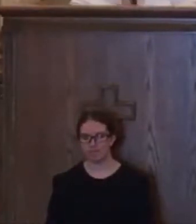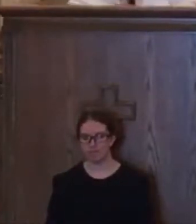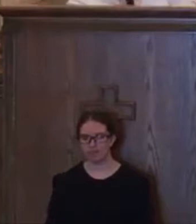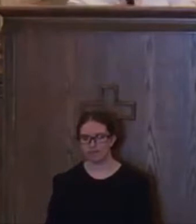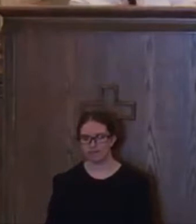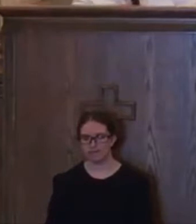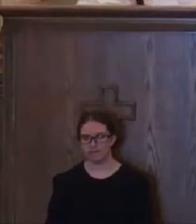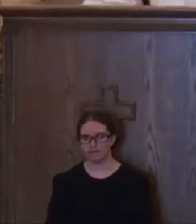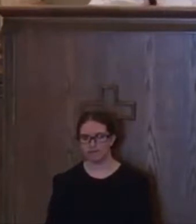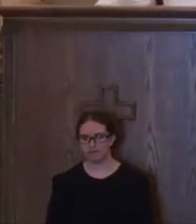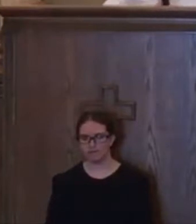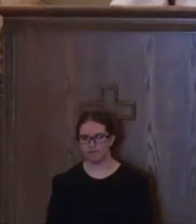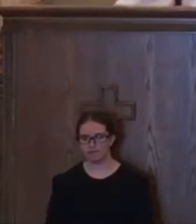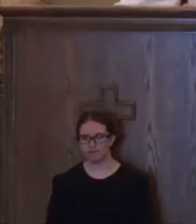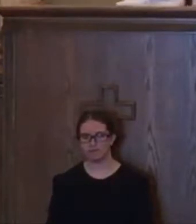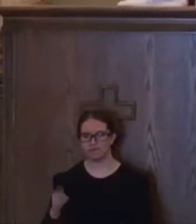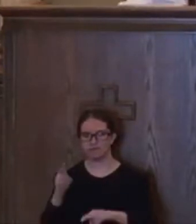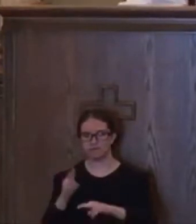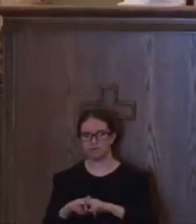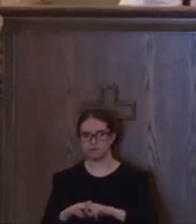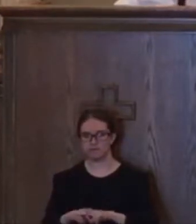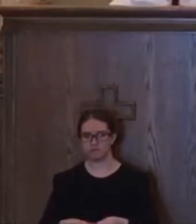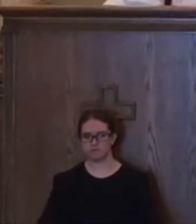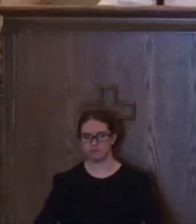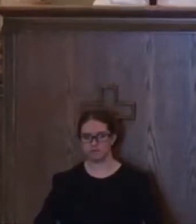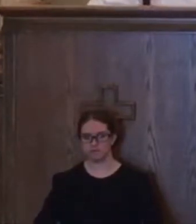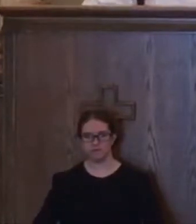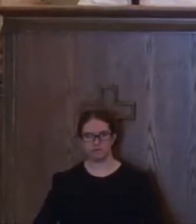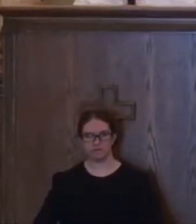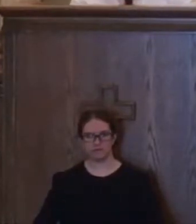amen. You may be seated.